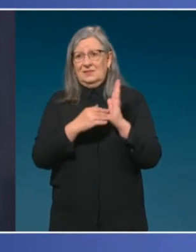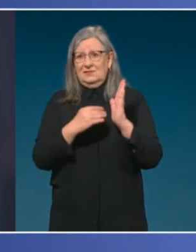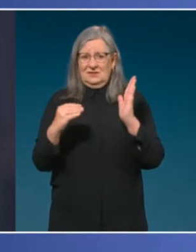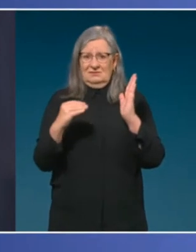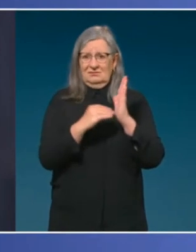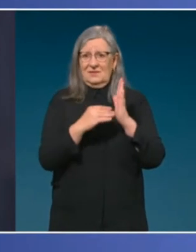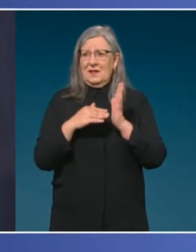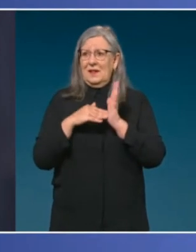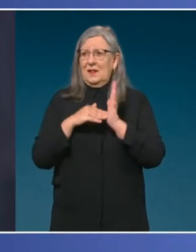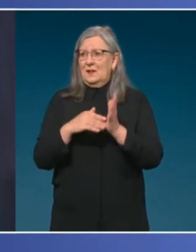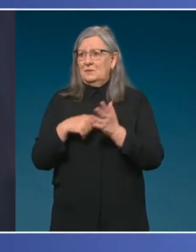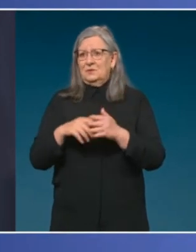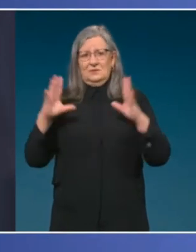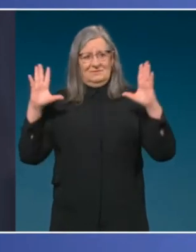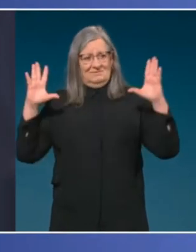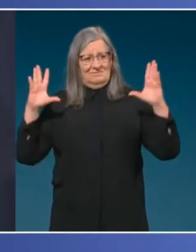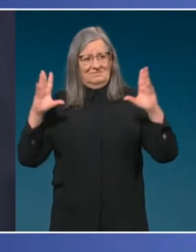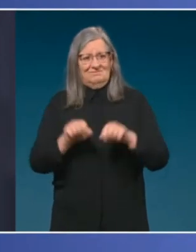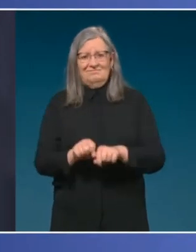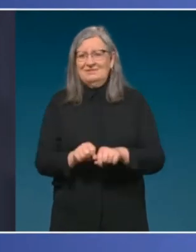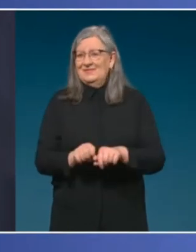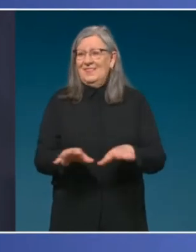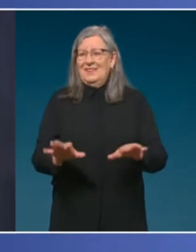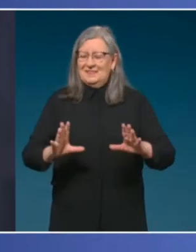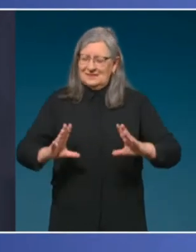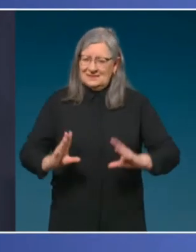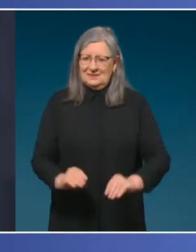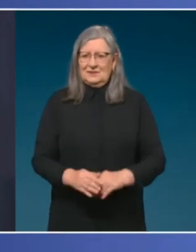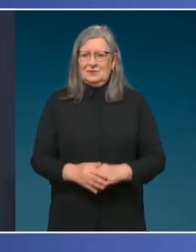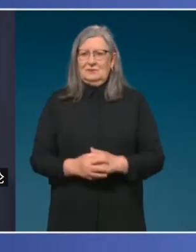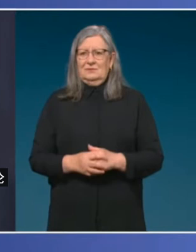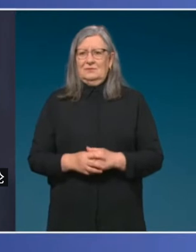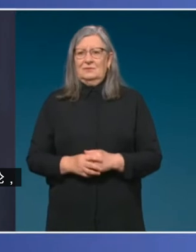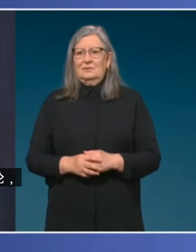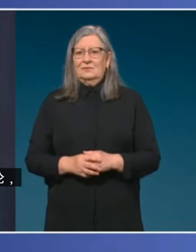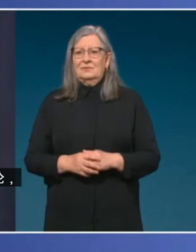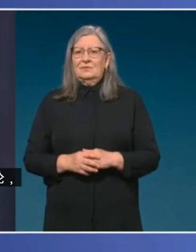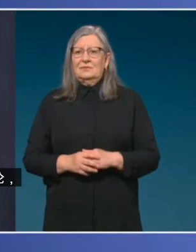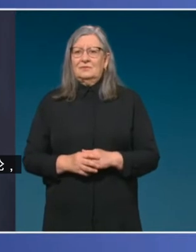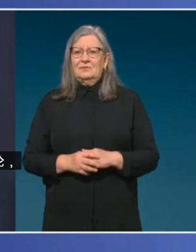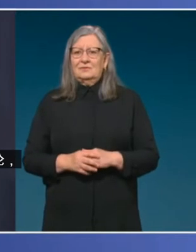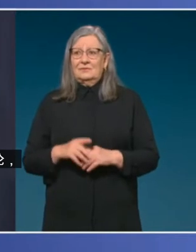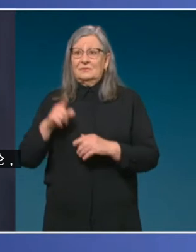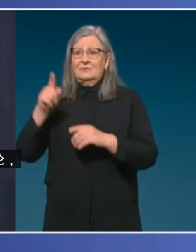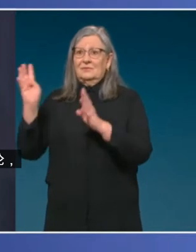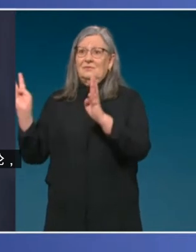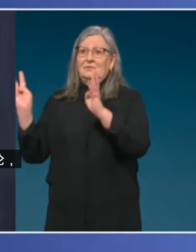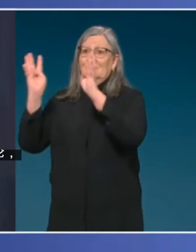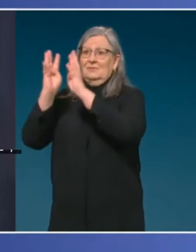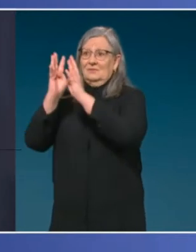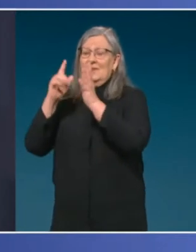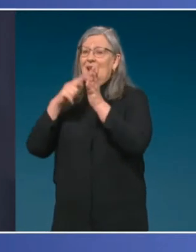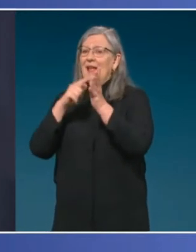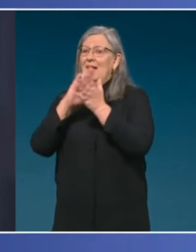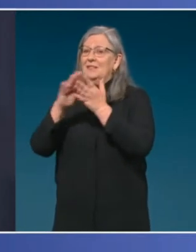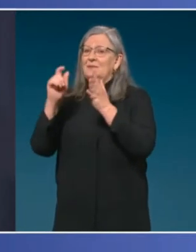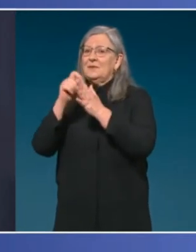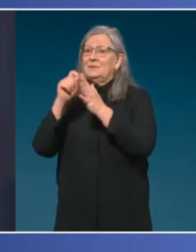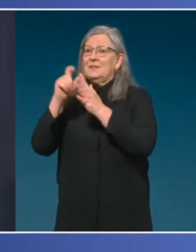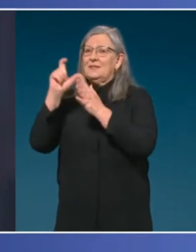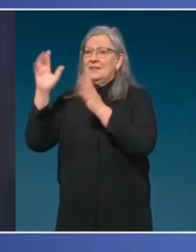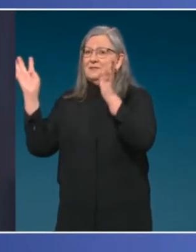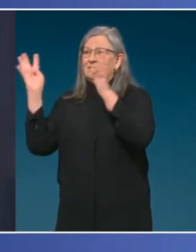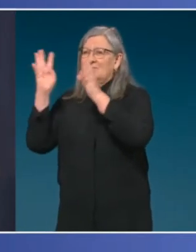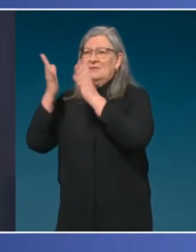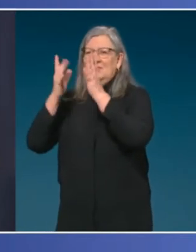at. Now, that will be actively discussed again at AHPPC today. I'm sure it will be part of the discussion at National